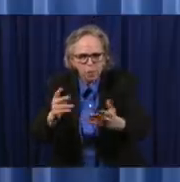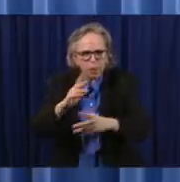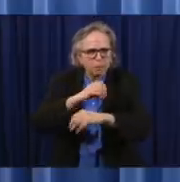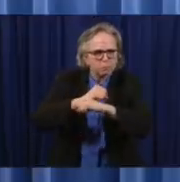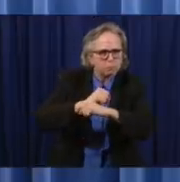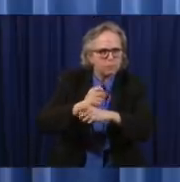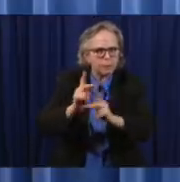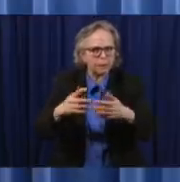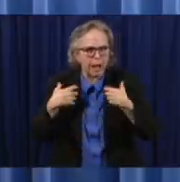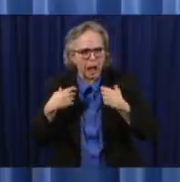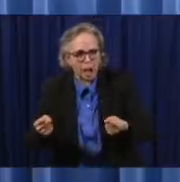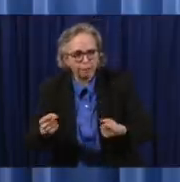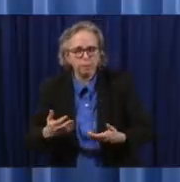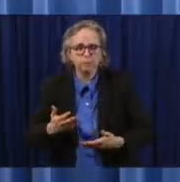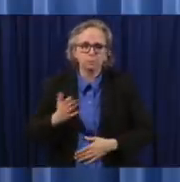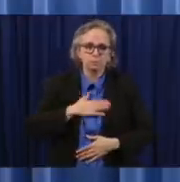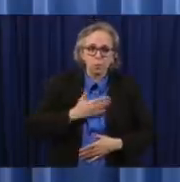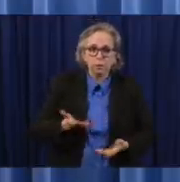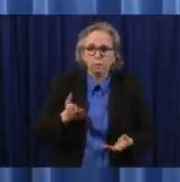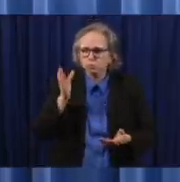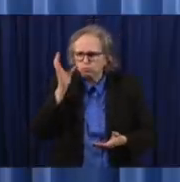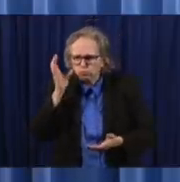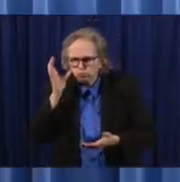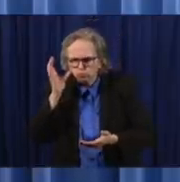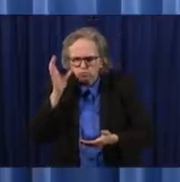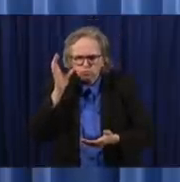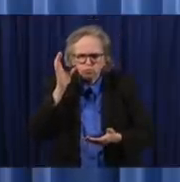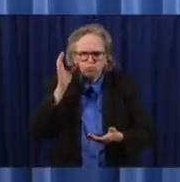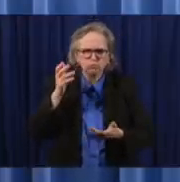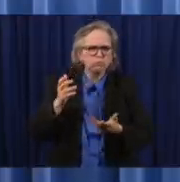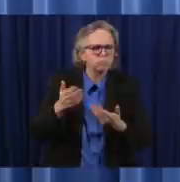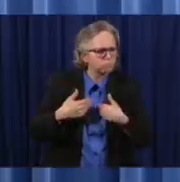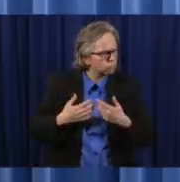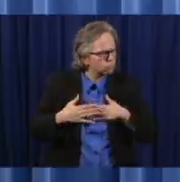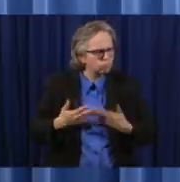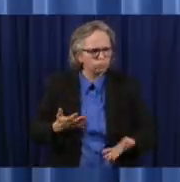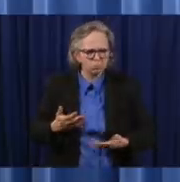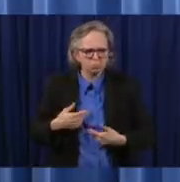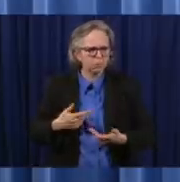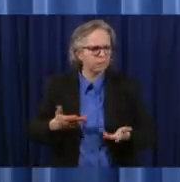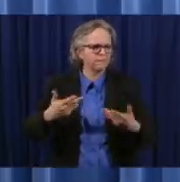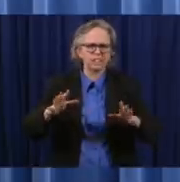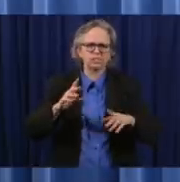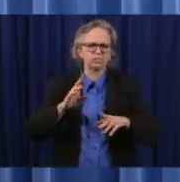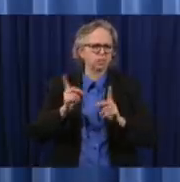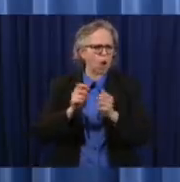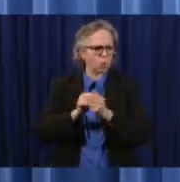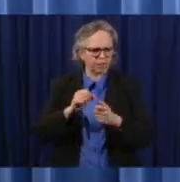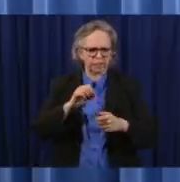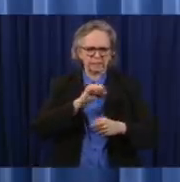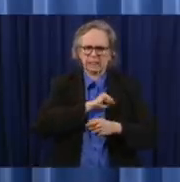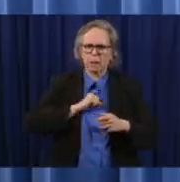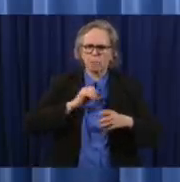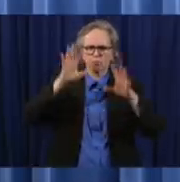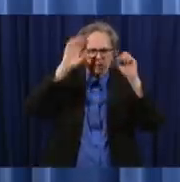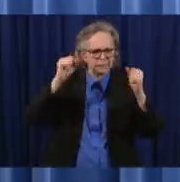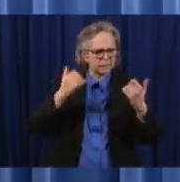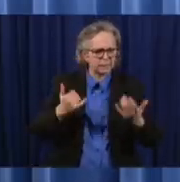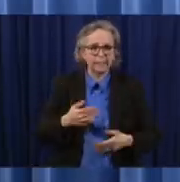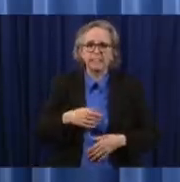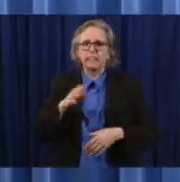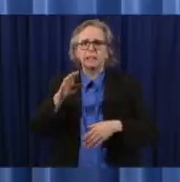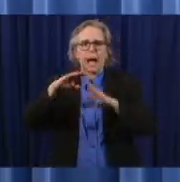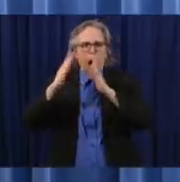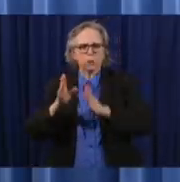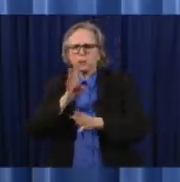suggestions. Had conversations today with both the Senate President, with the Speaker. We talked about